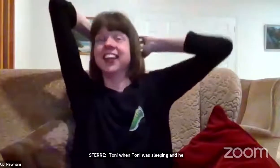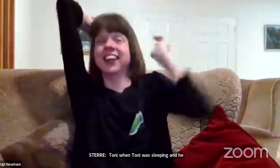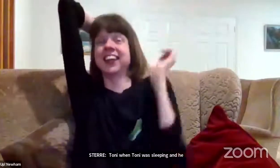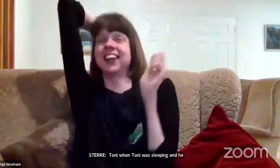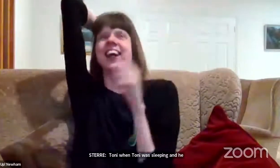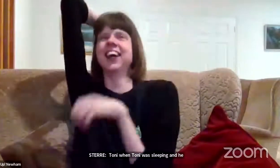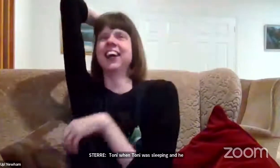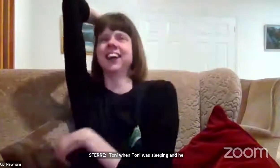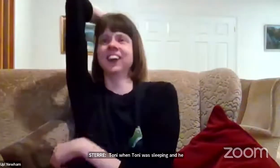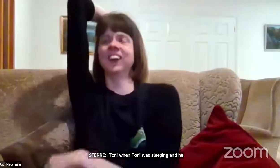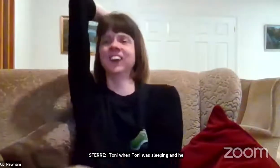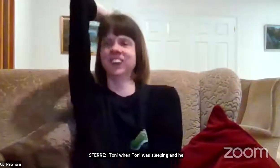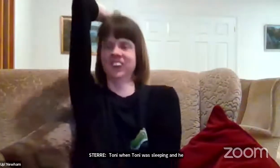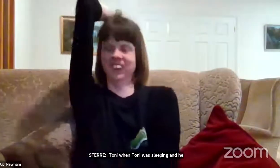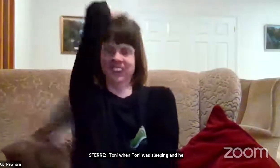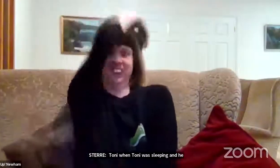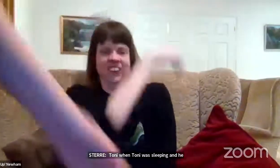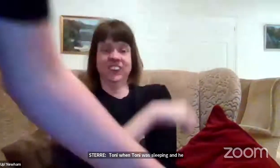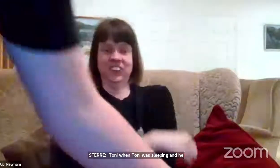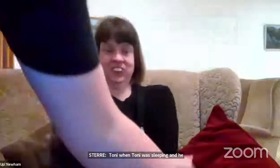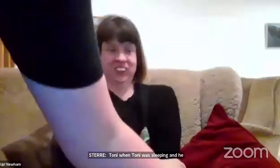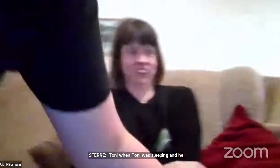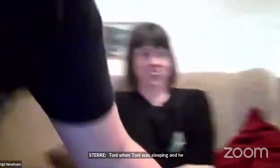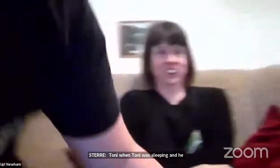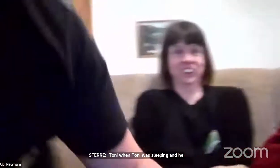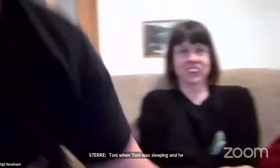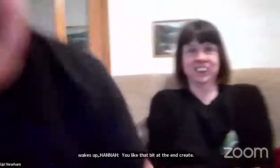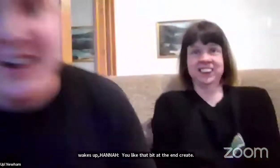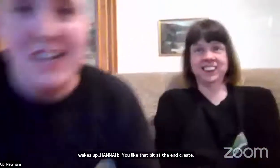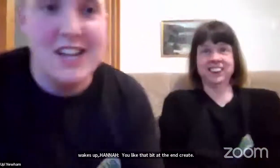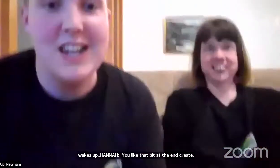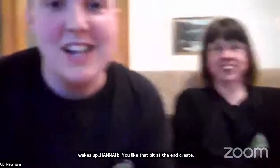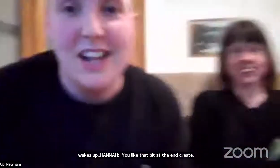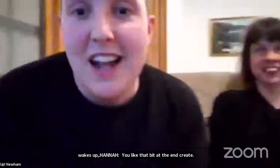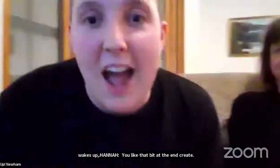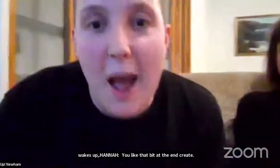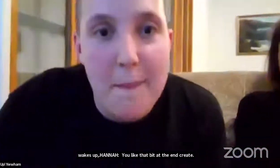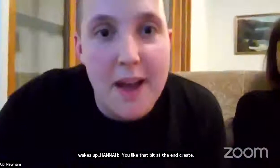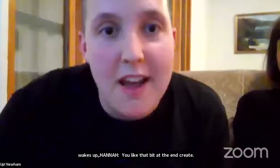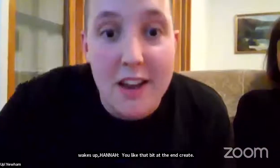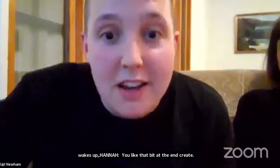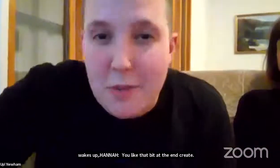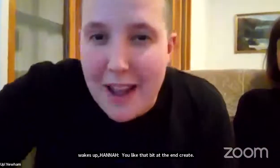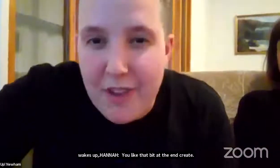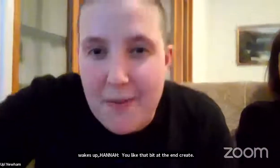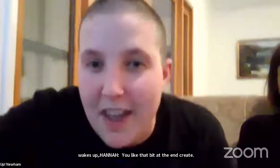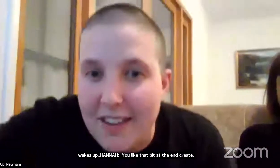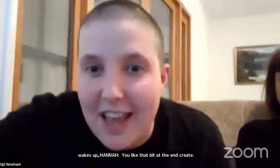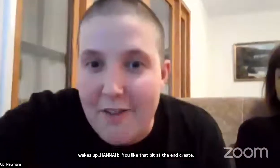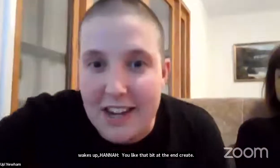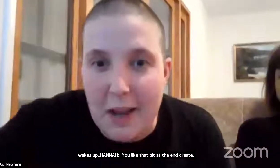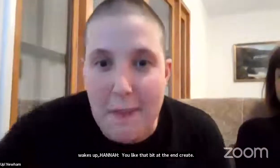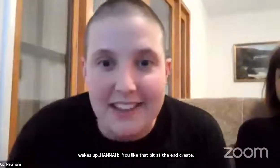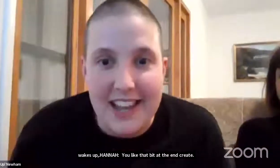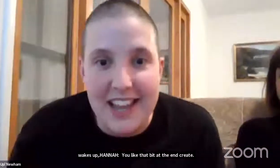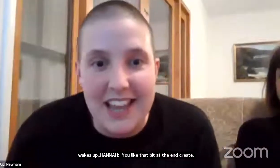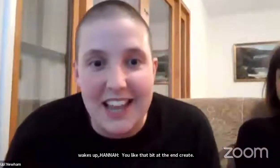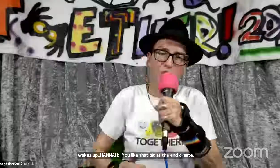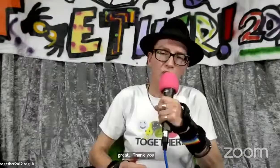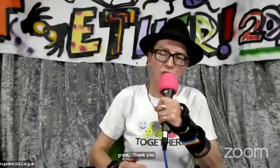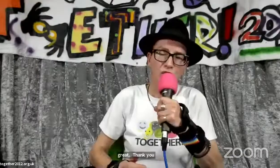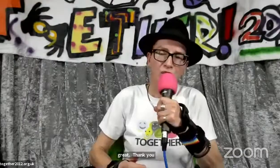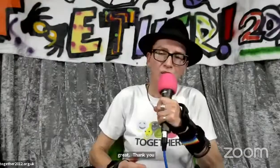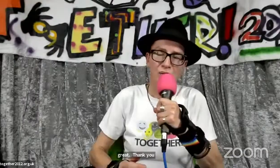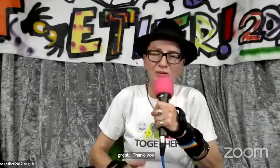end? Great. Thank you, Stera. Do we have time to ask the other ACT UPers?